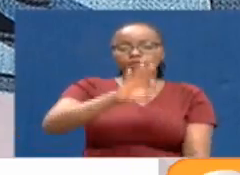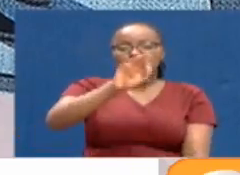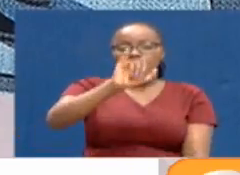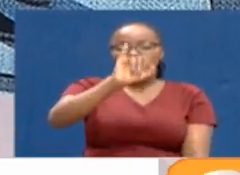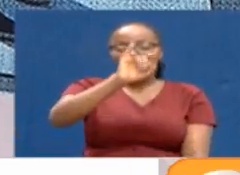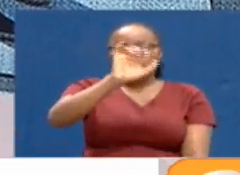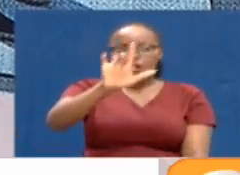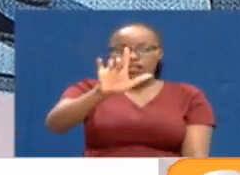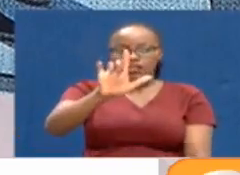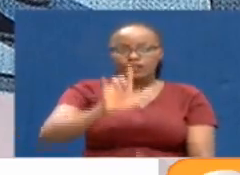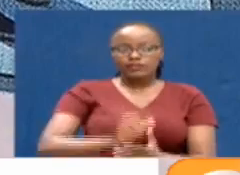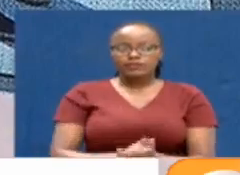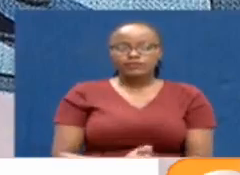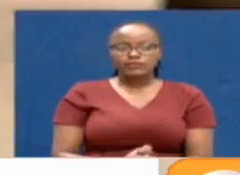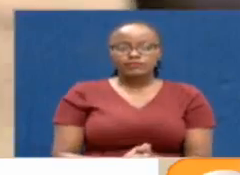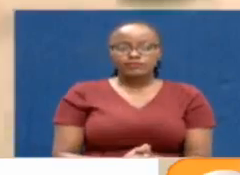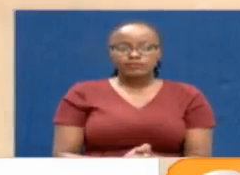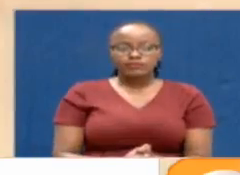Faisal Ahmed.